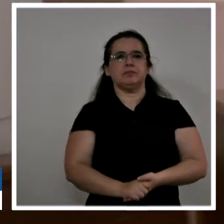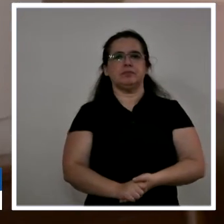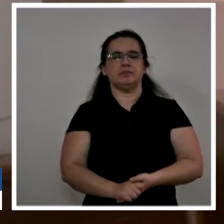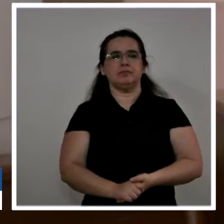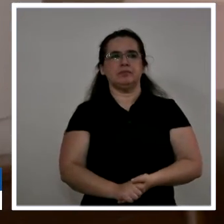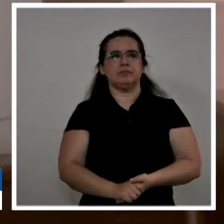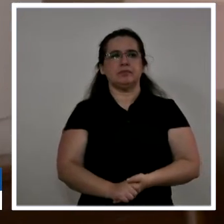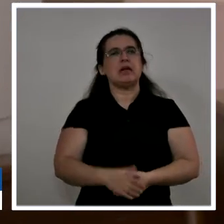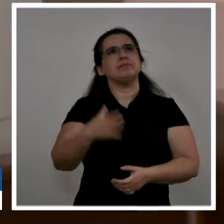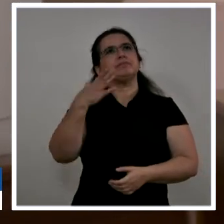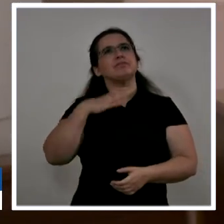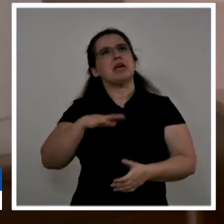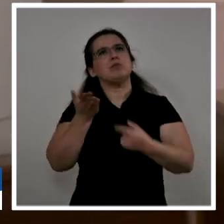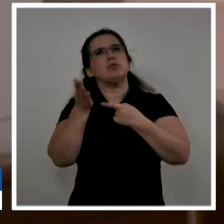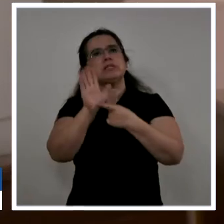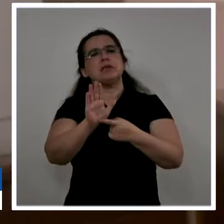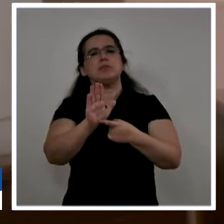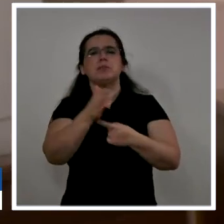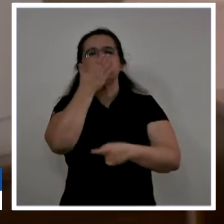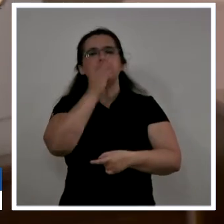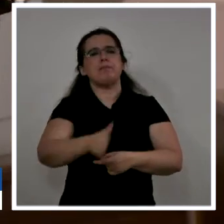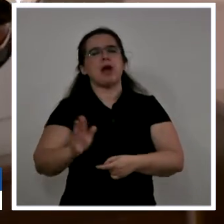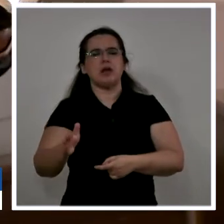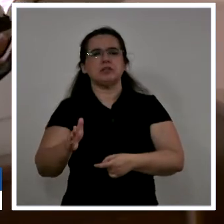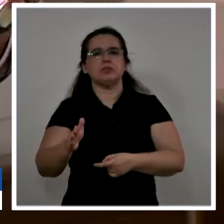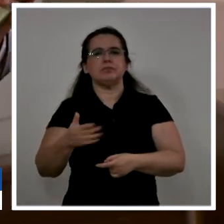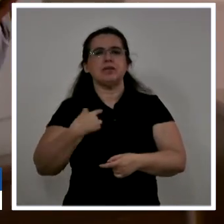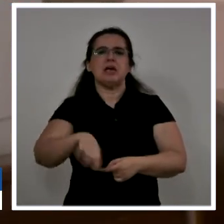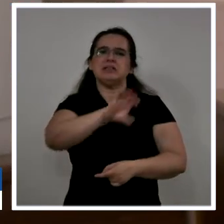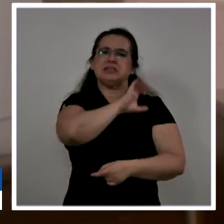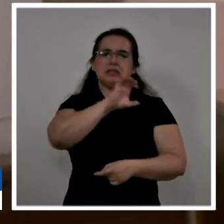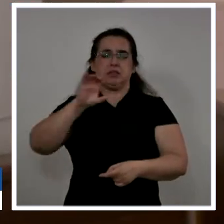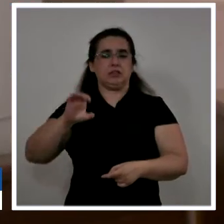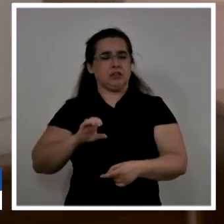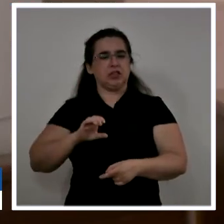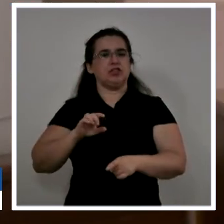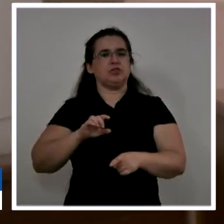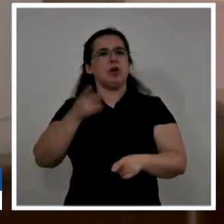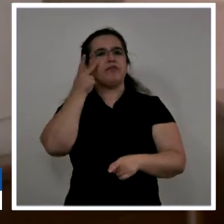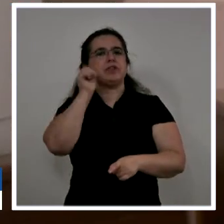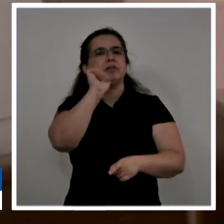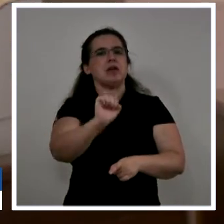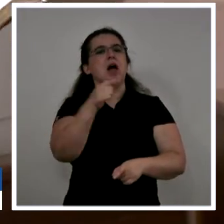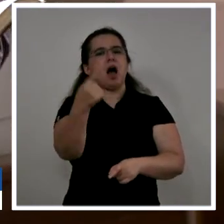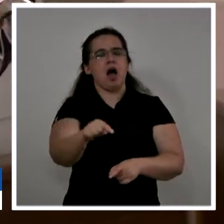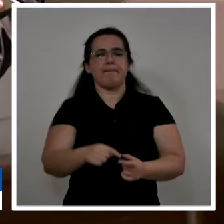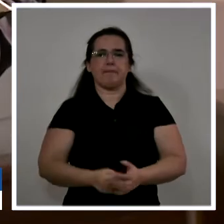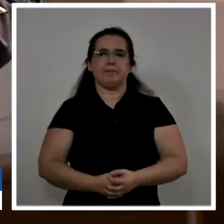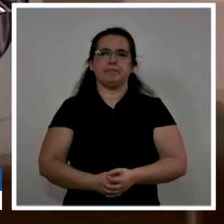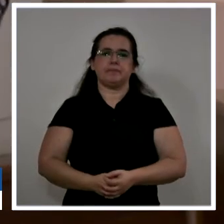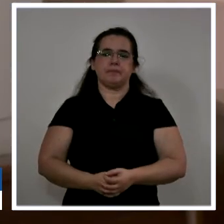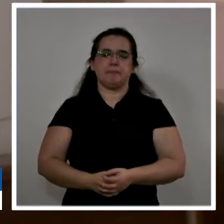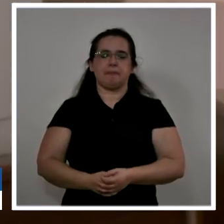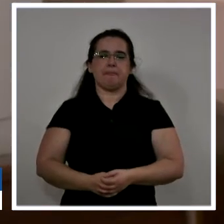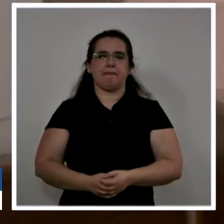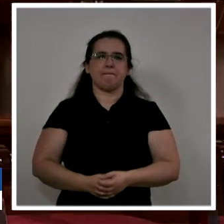Jesus's life. E eu quero dar-vos um exemplo prático de como isto aconteceu, de como isto se passava, se verifica na vida de Jesus. So I